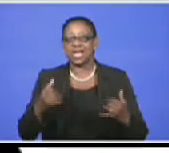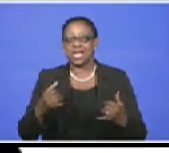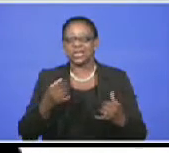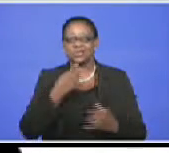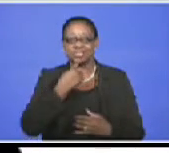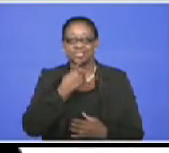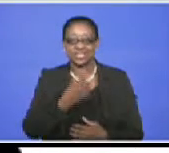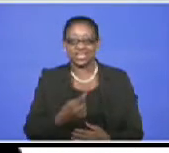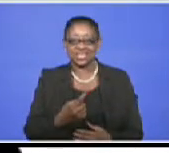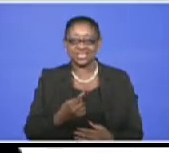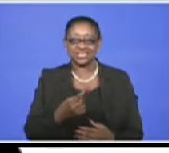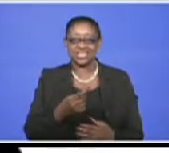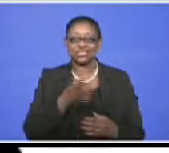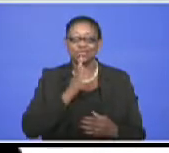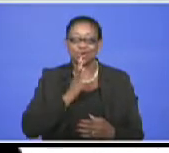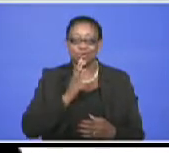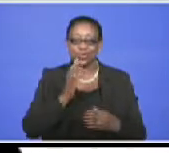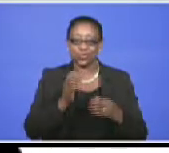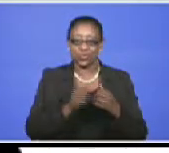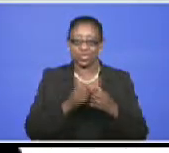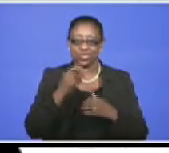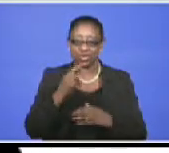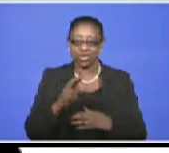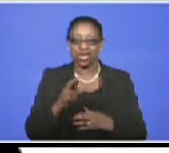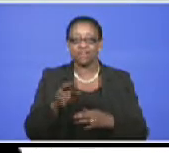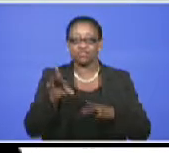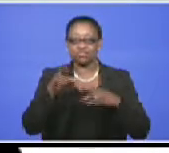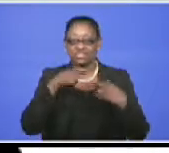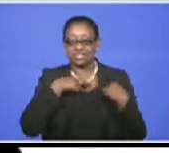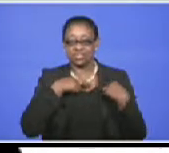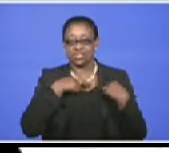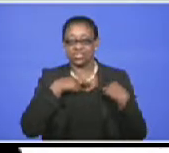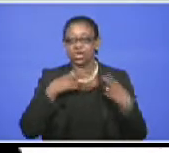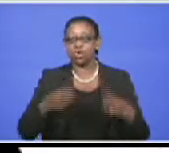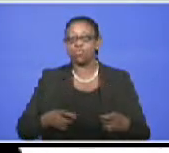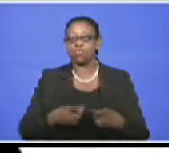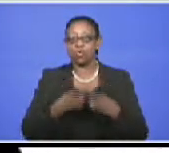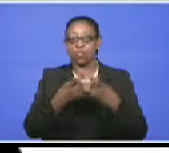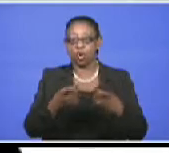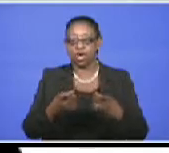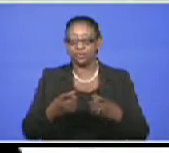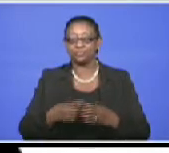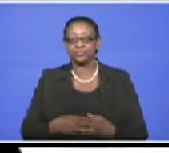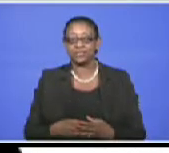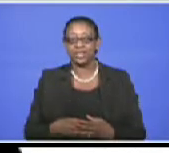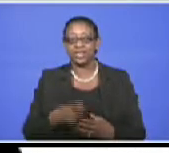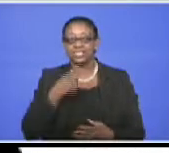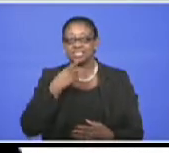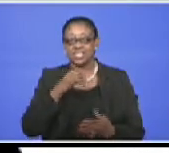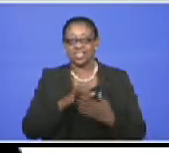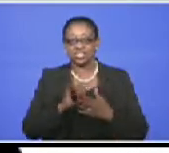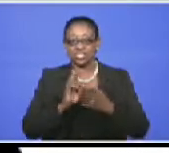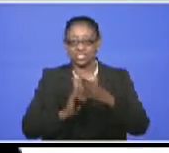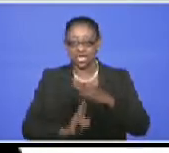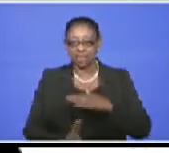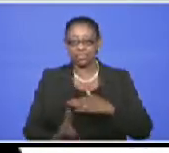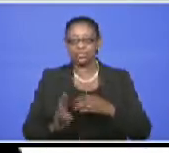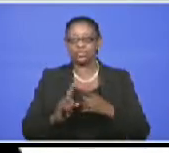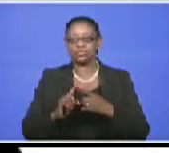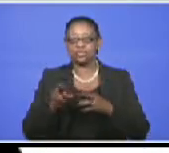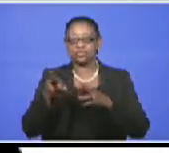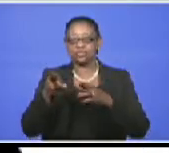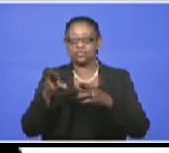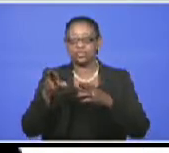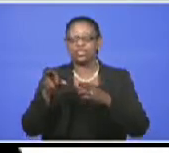pleasant and private conversation with Dame Janet. After receiving the award, Dame Janet said in a statement that she is humbled to have been chosen